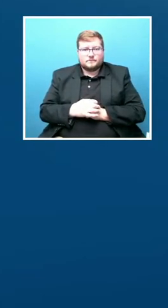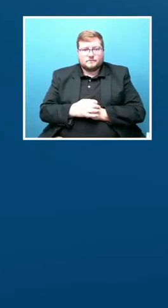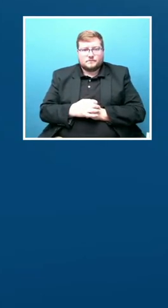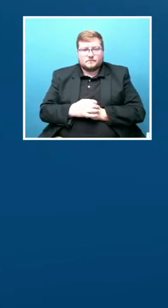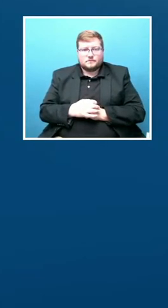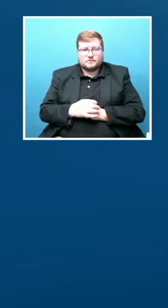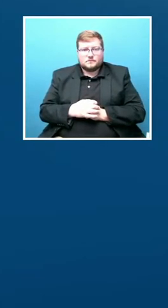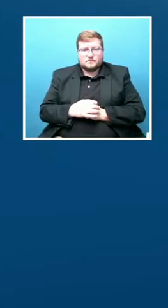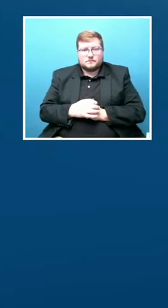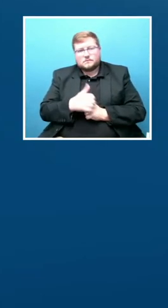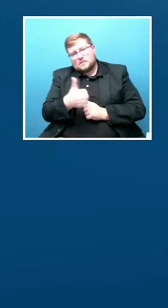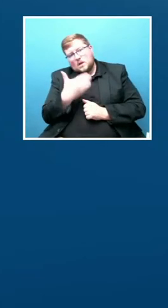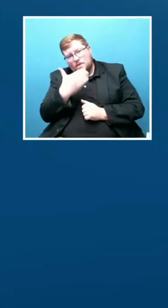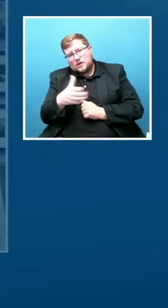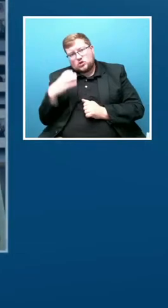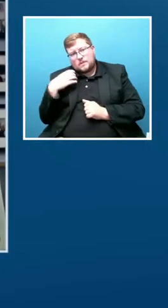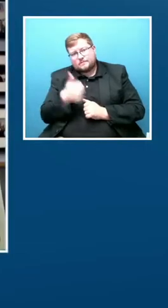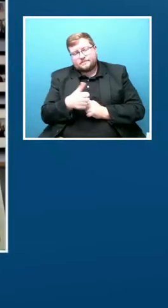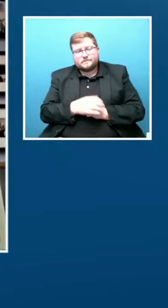Thank you, Chairman.